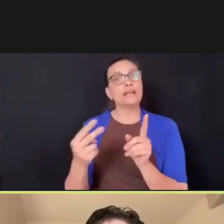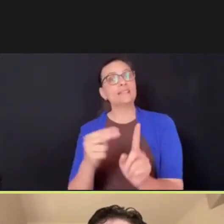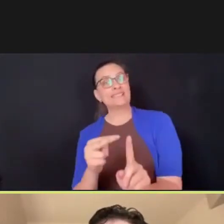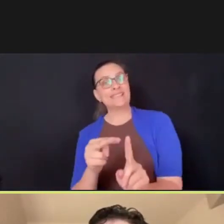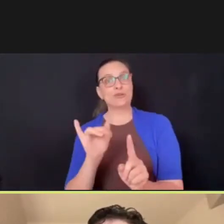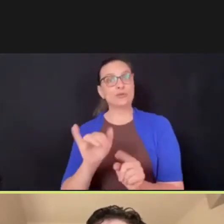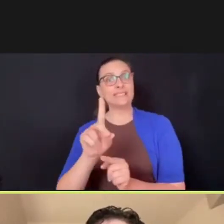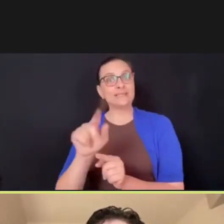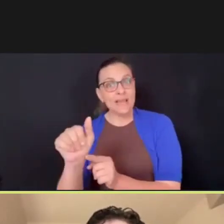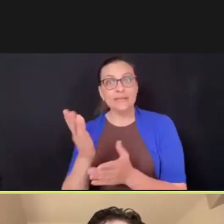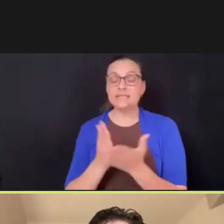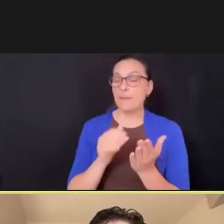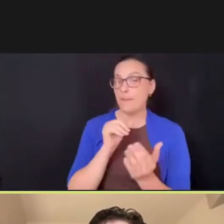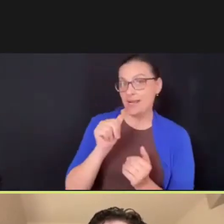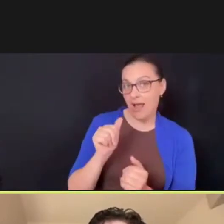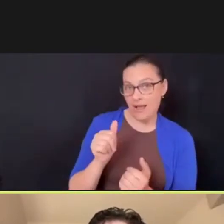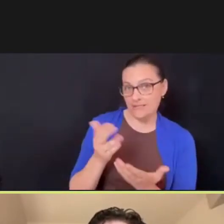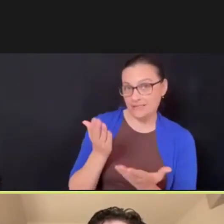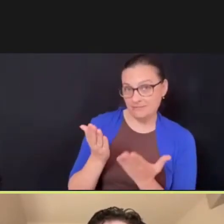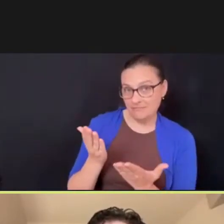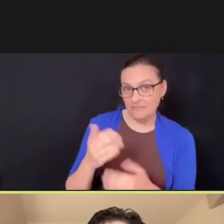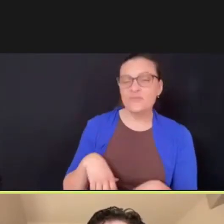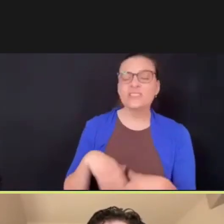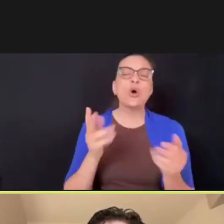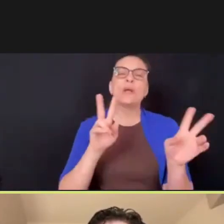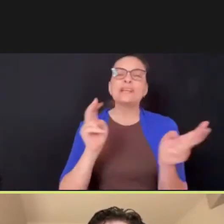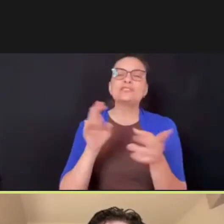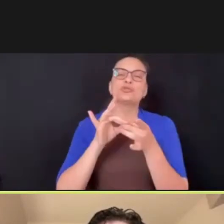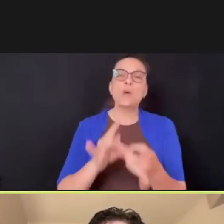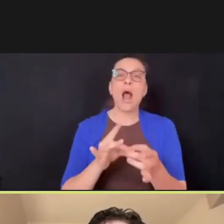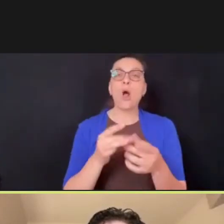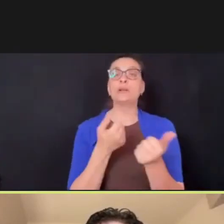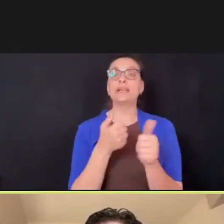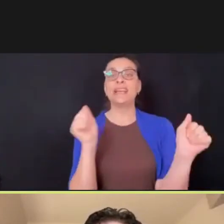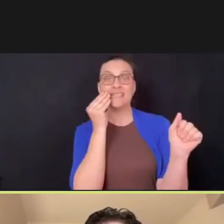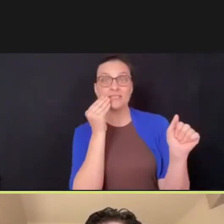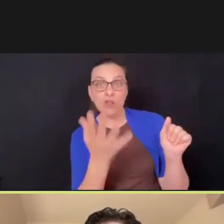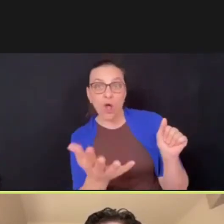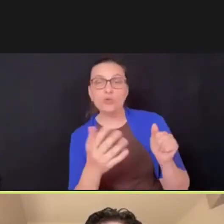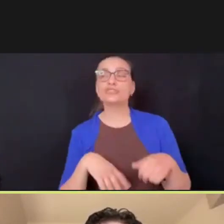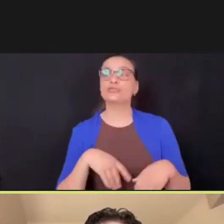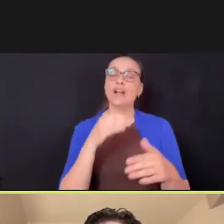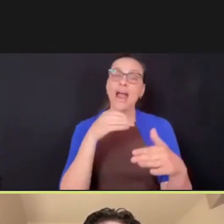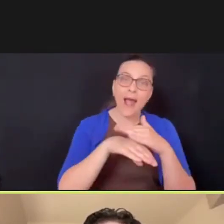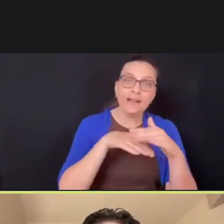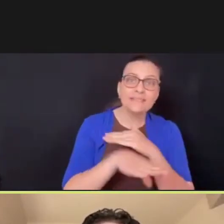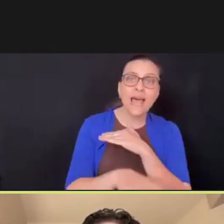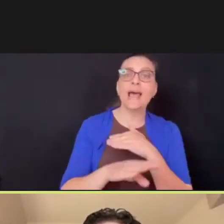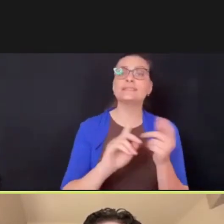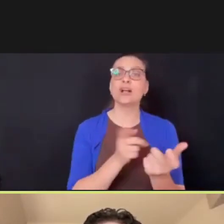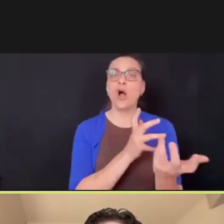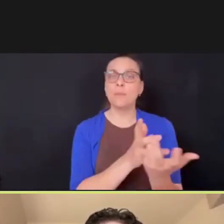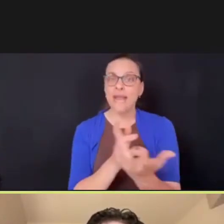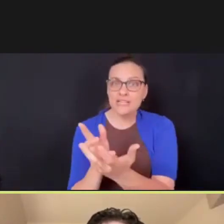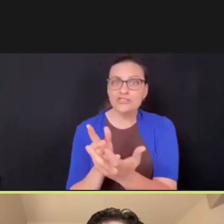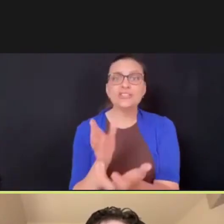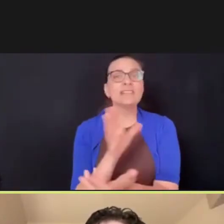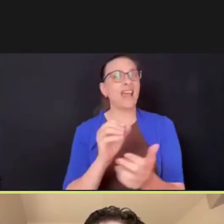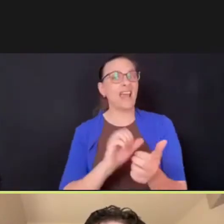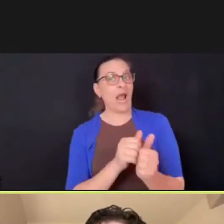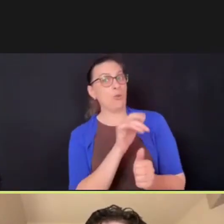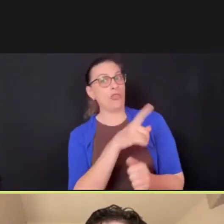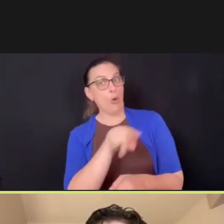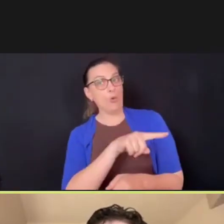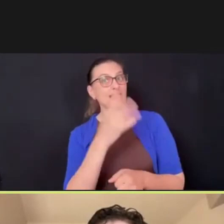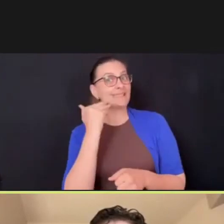around disclosure, access, accommodations, and how those experiences do or do not overlap with